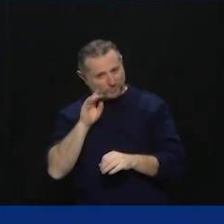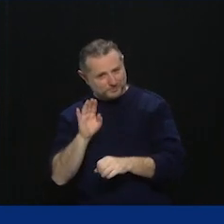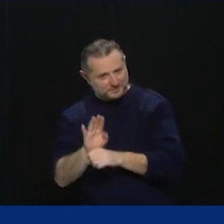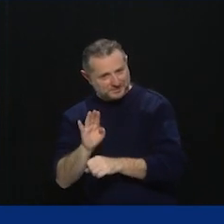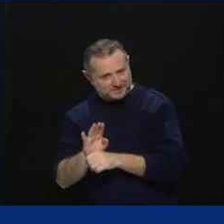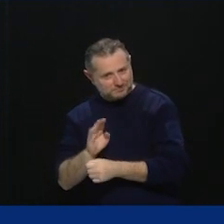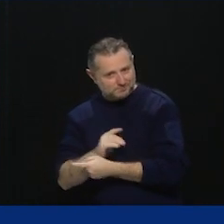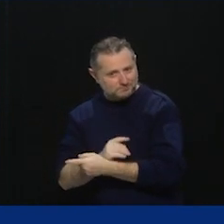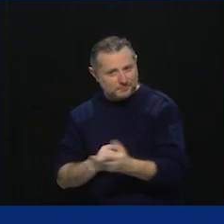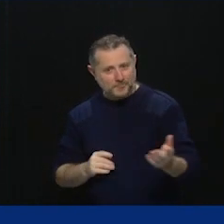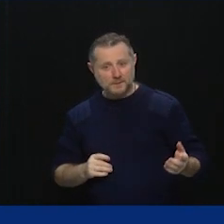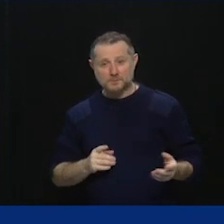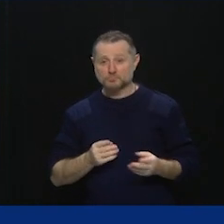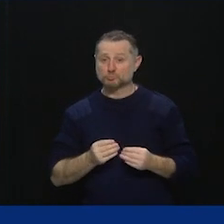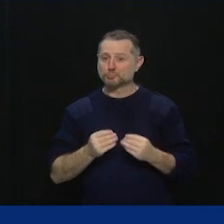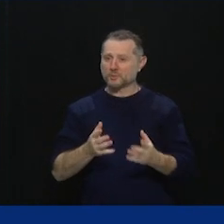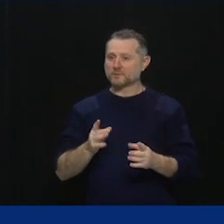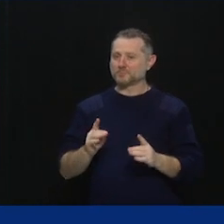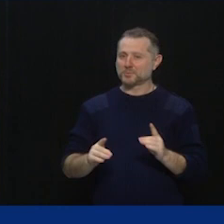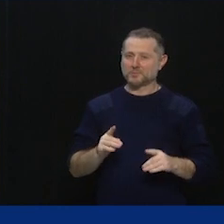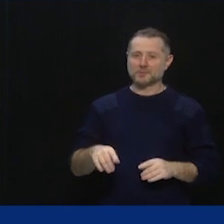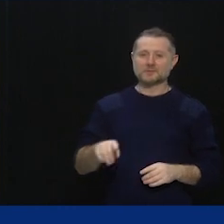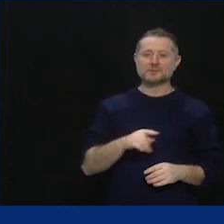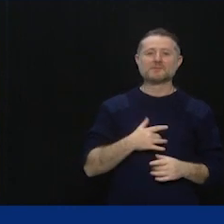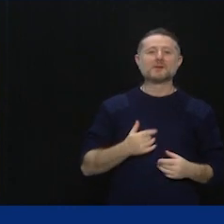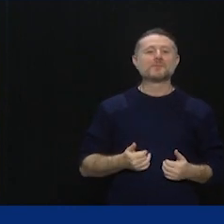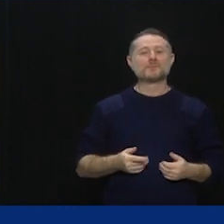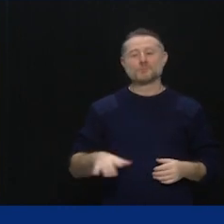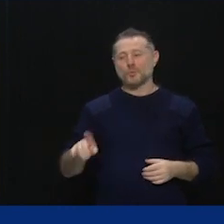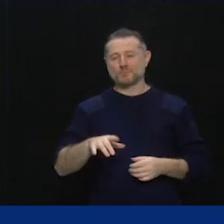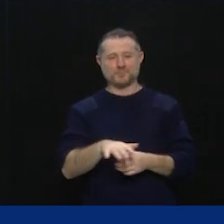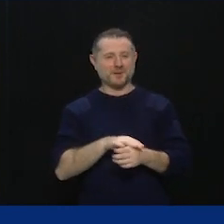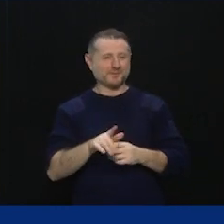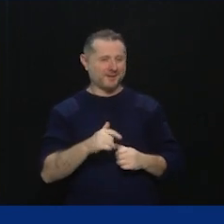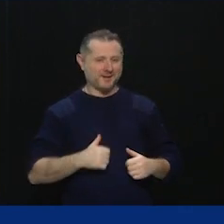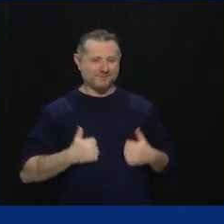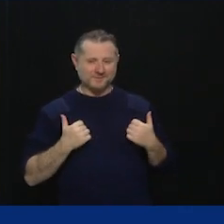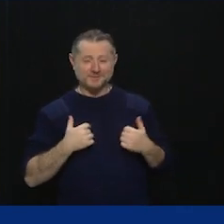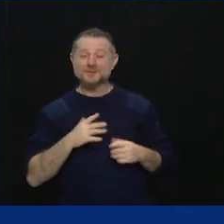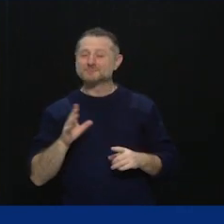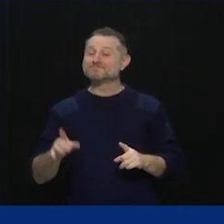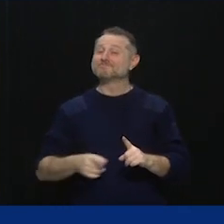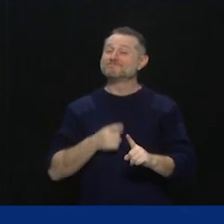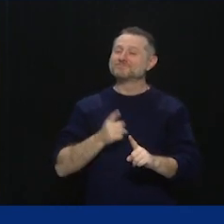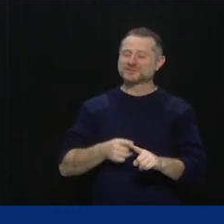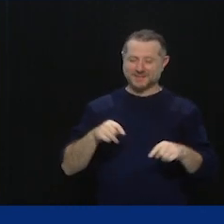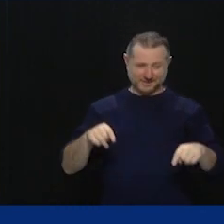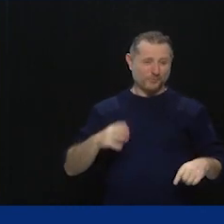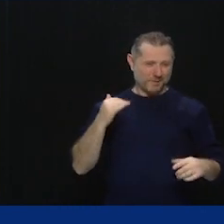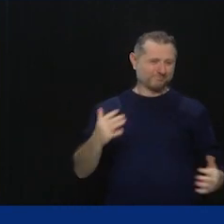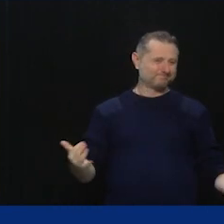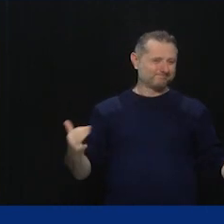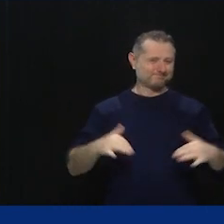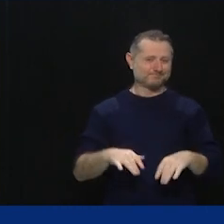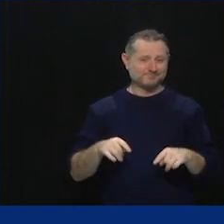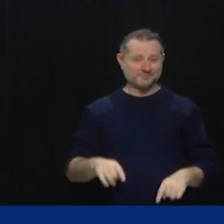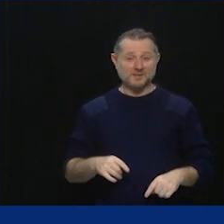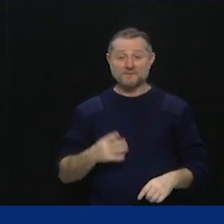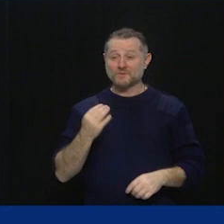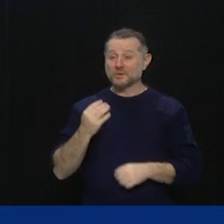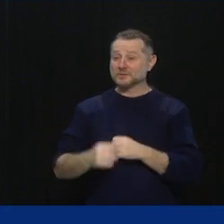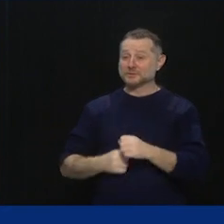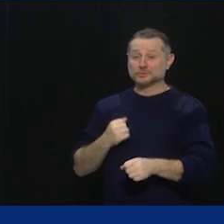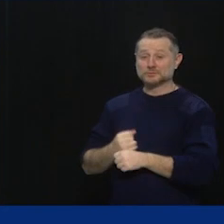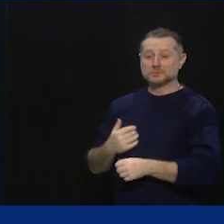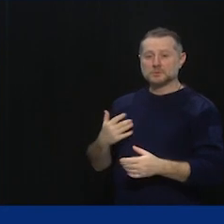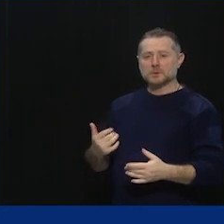going to give people a place to live, because that's what this is about. For 14 years, I had the honor and privilege of being the